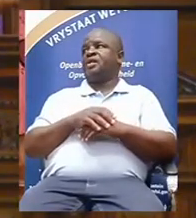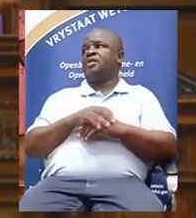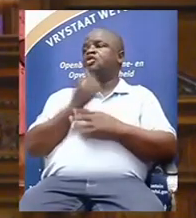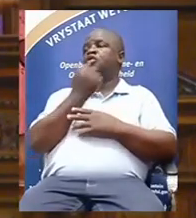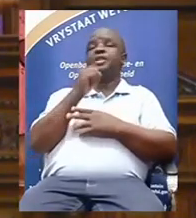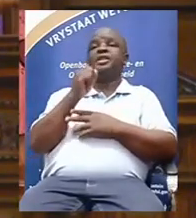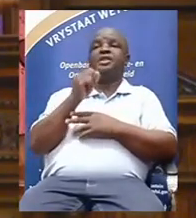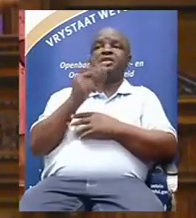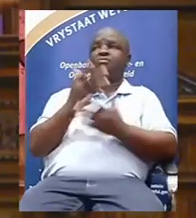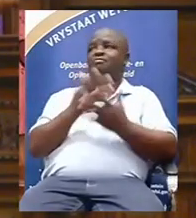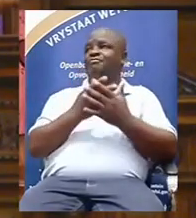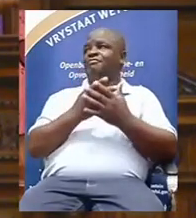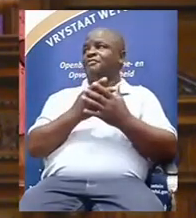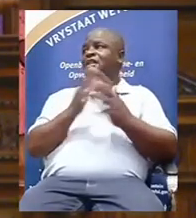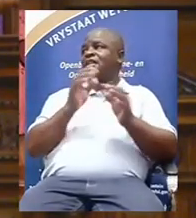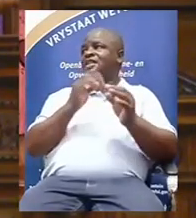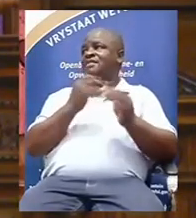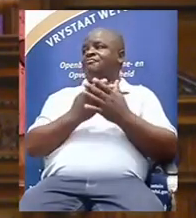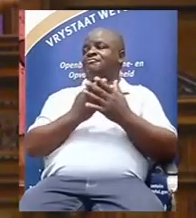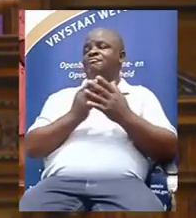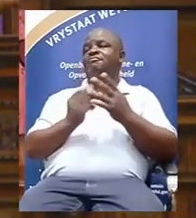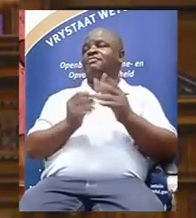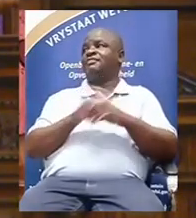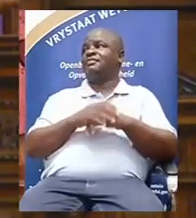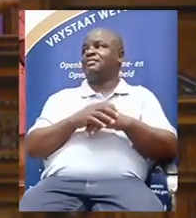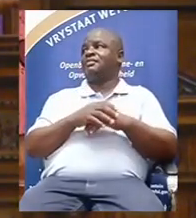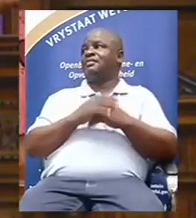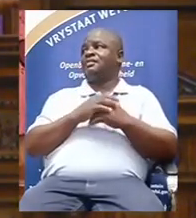Any objection? Yes.